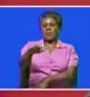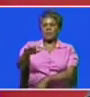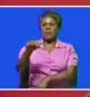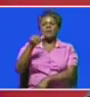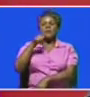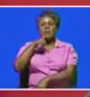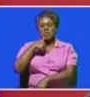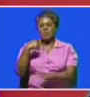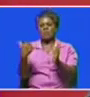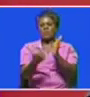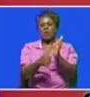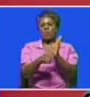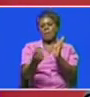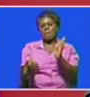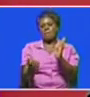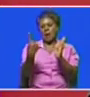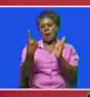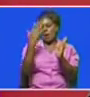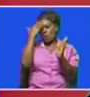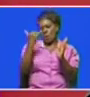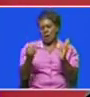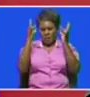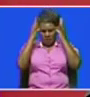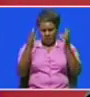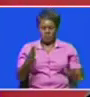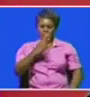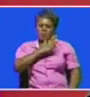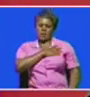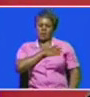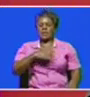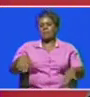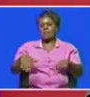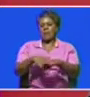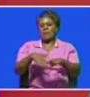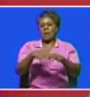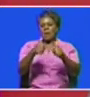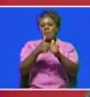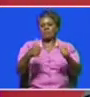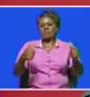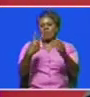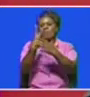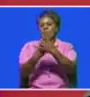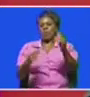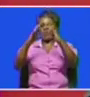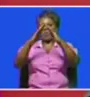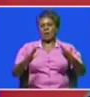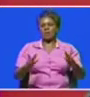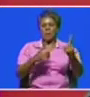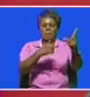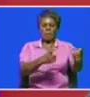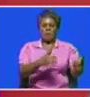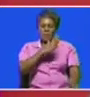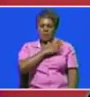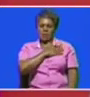New row has broken out in Parliament over the decision by NASA allied MPs to boycott both houses. Jubilee MPs are accusing their